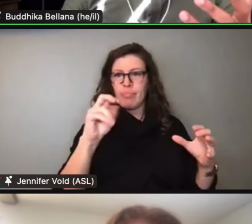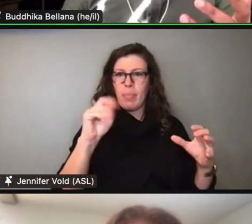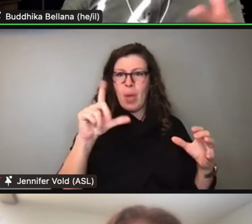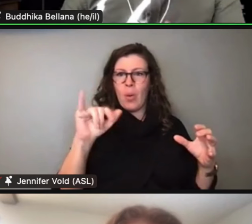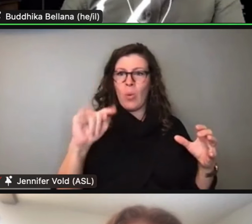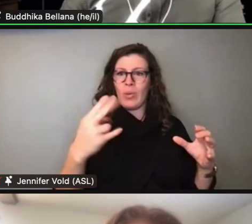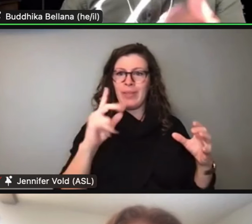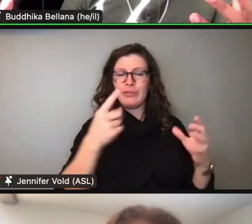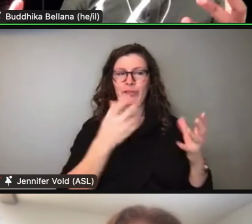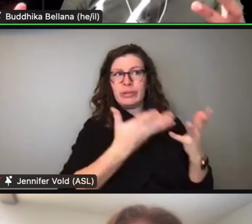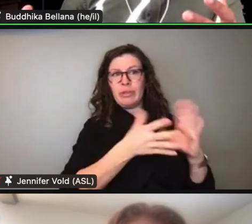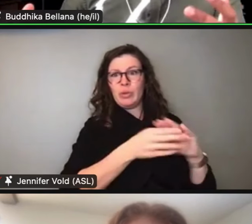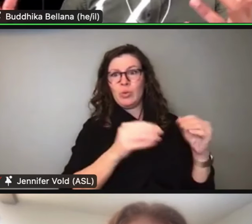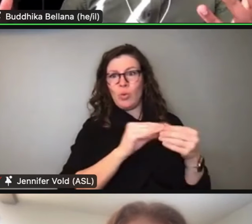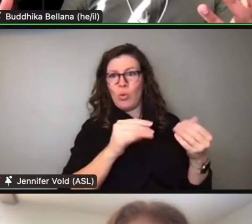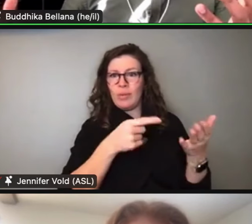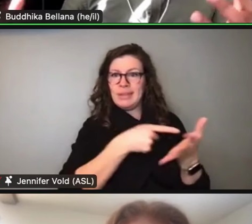kind of